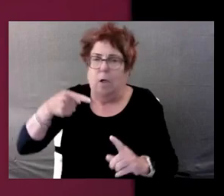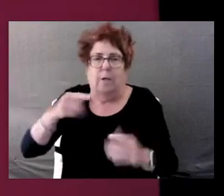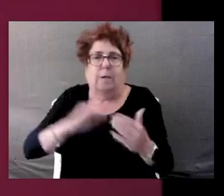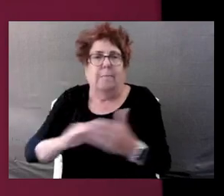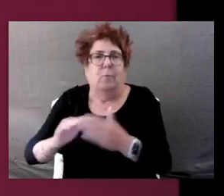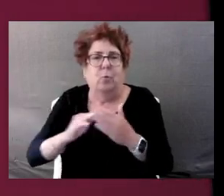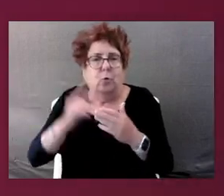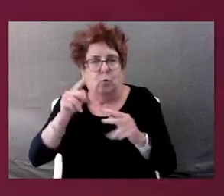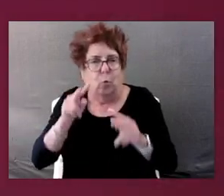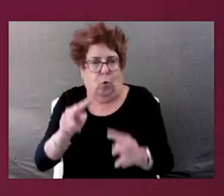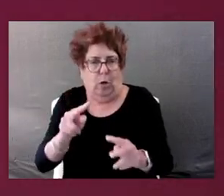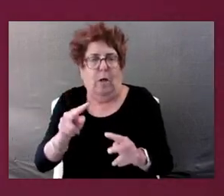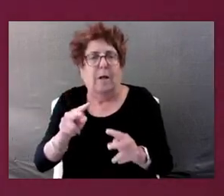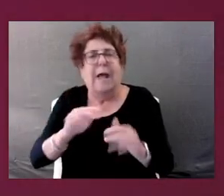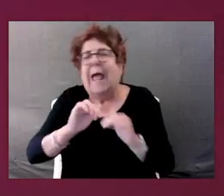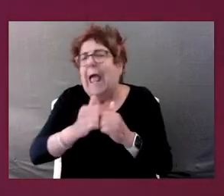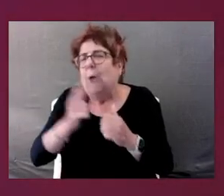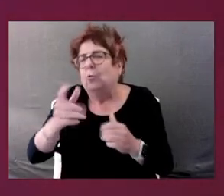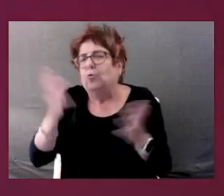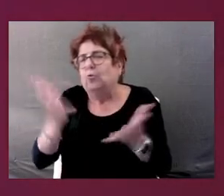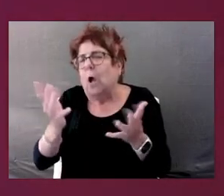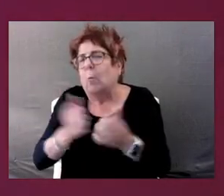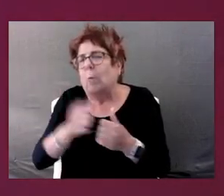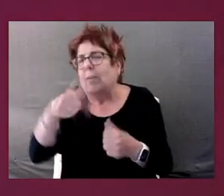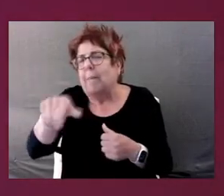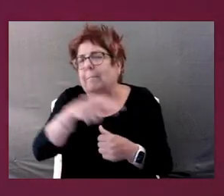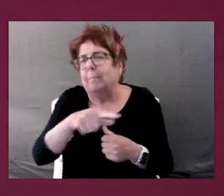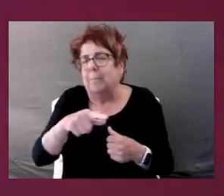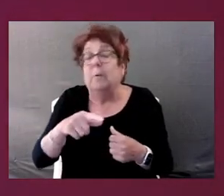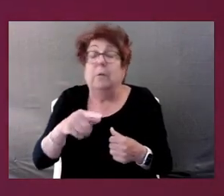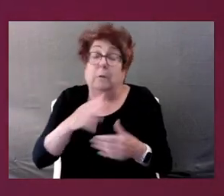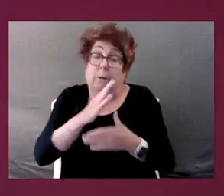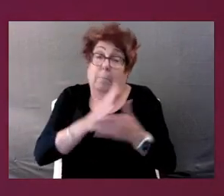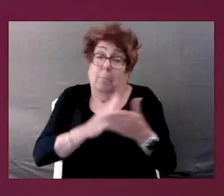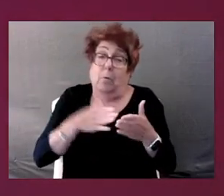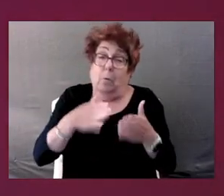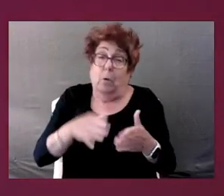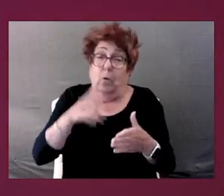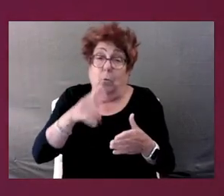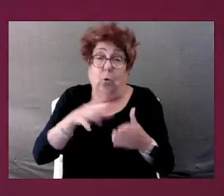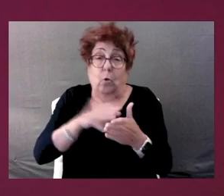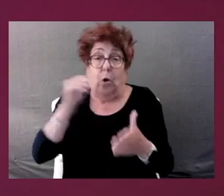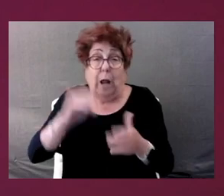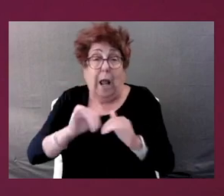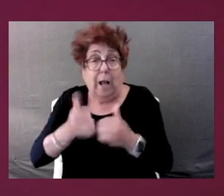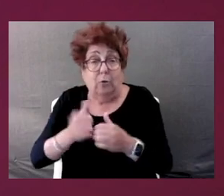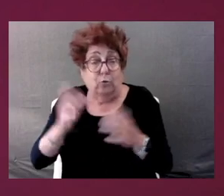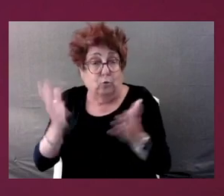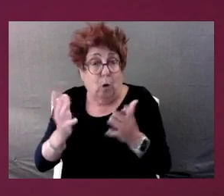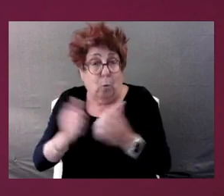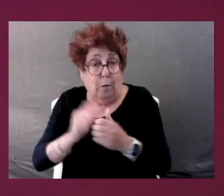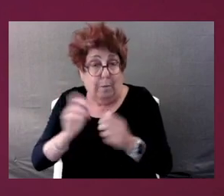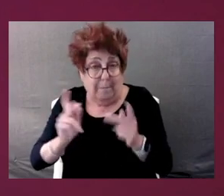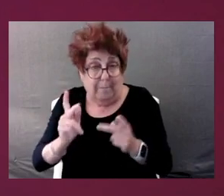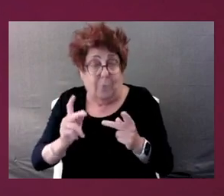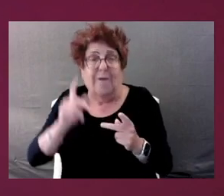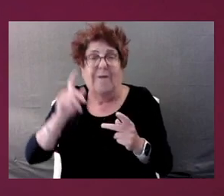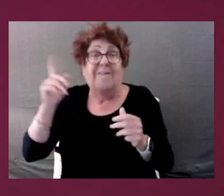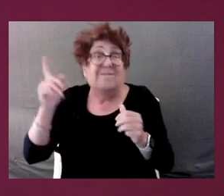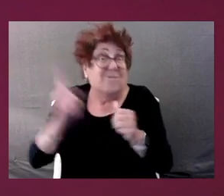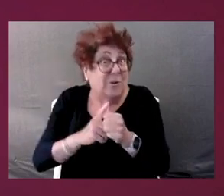you talking to them? And part of the way that you learn how to talk to people, guess what you got to do first? You've got to